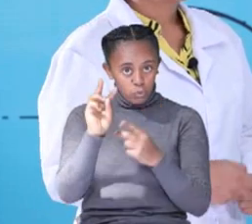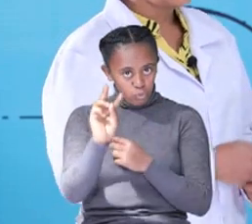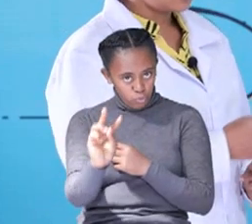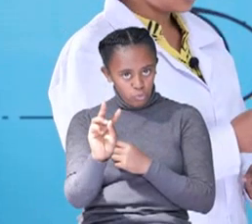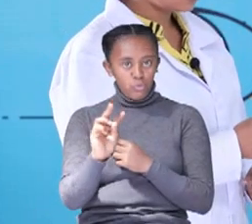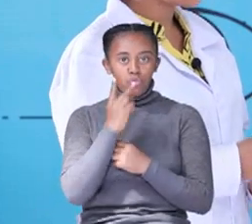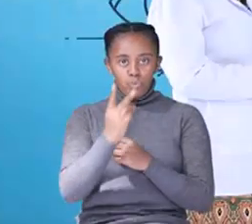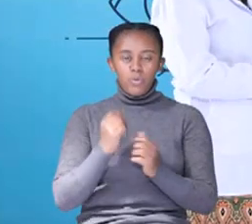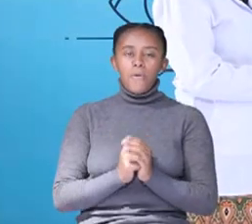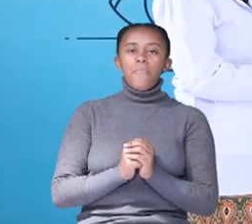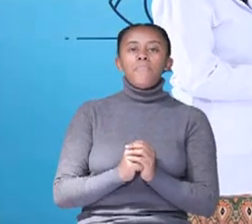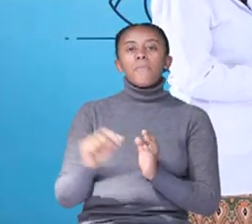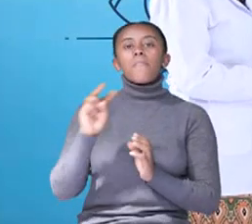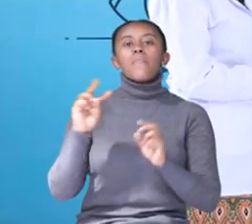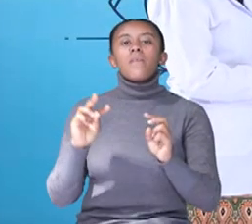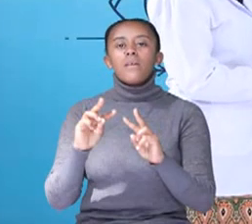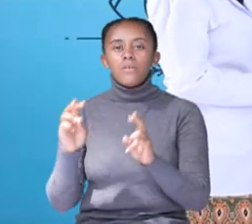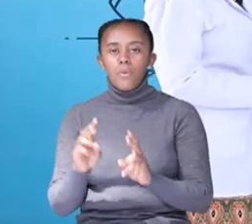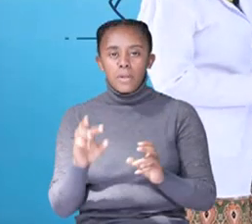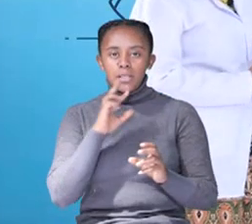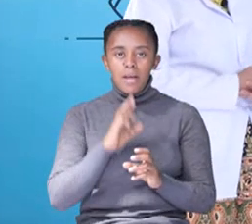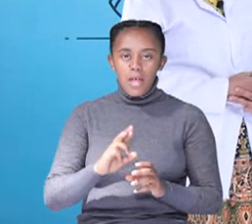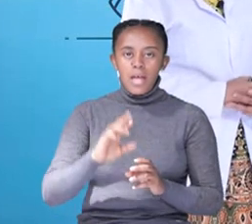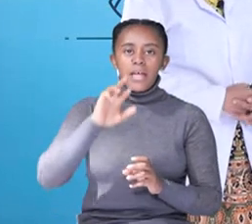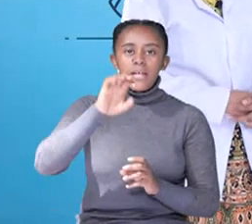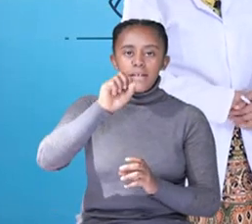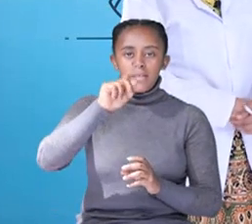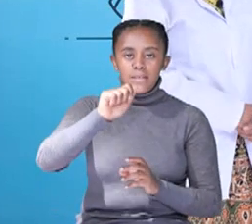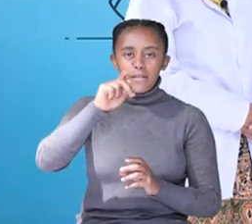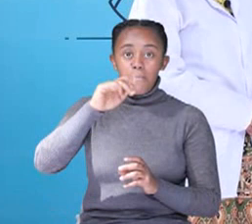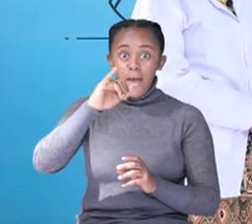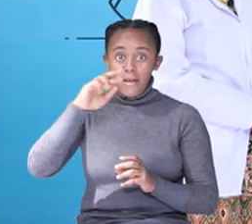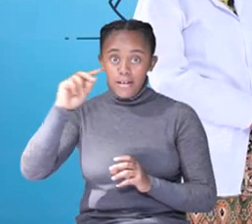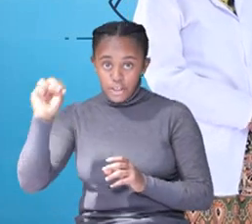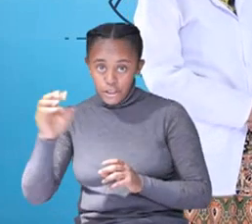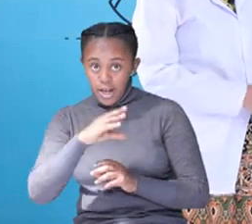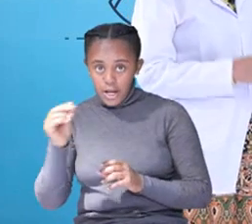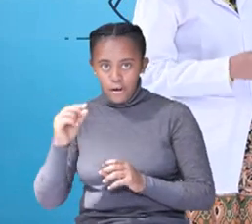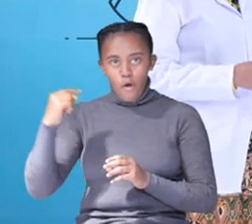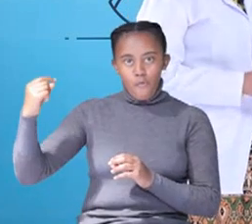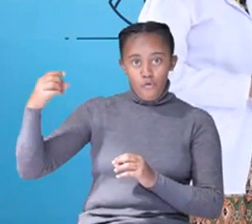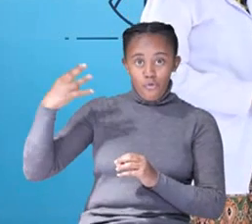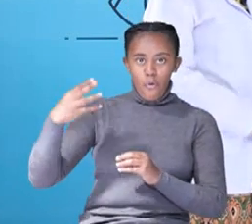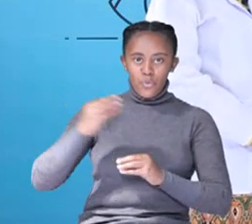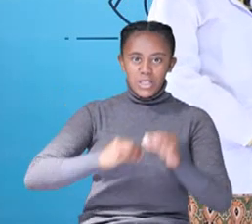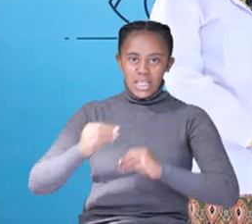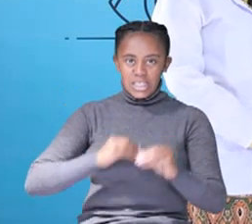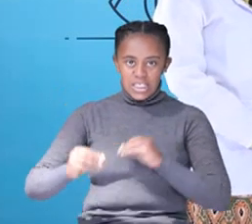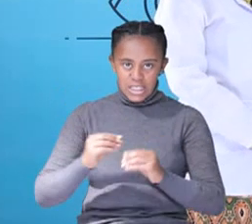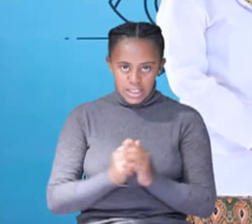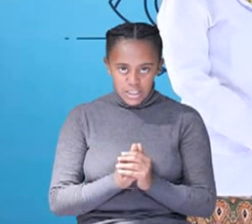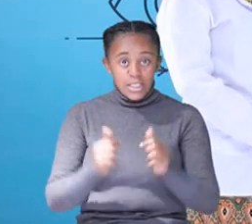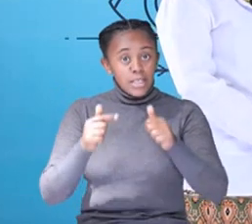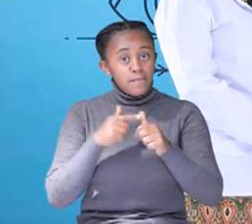subtopics. These two subtopics are respiration and photosynthesis. The first part of